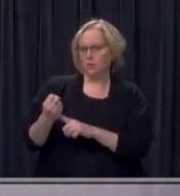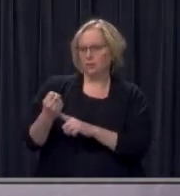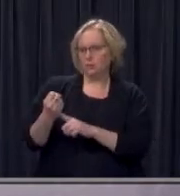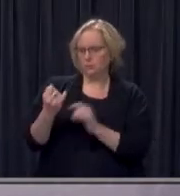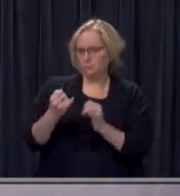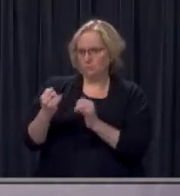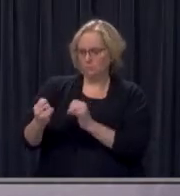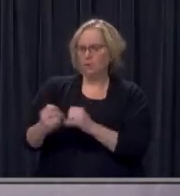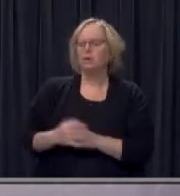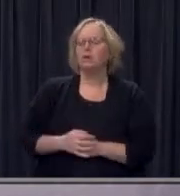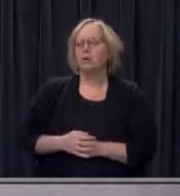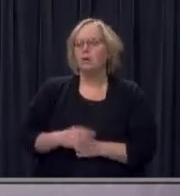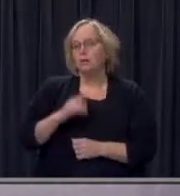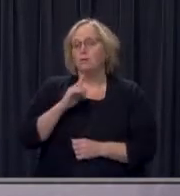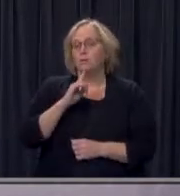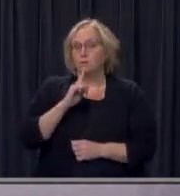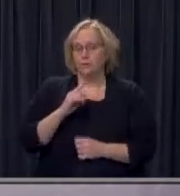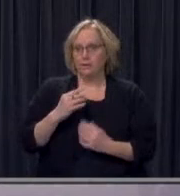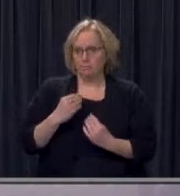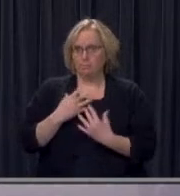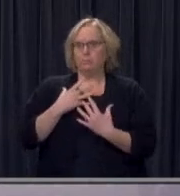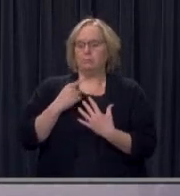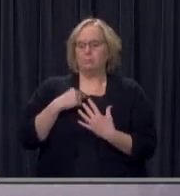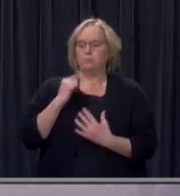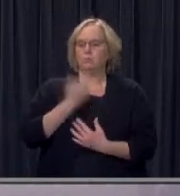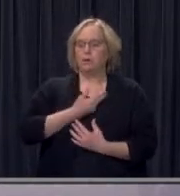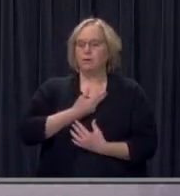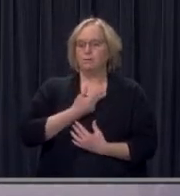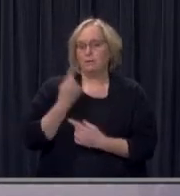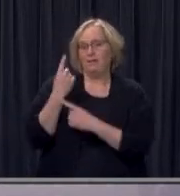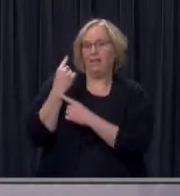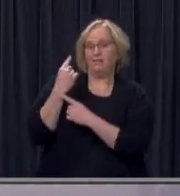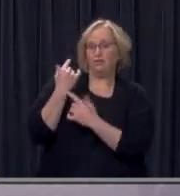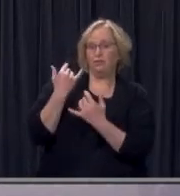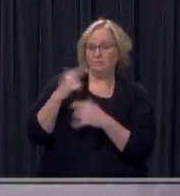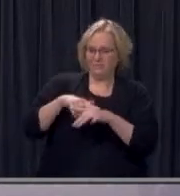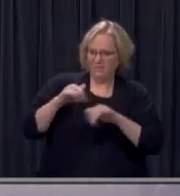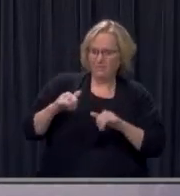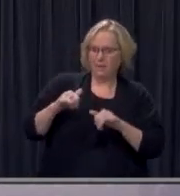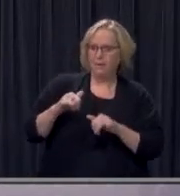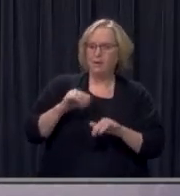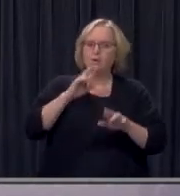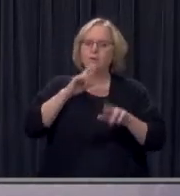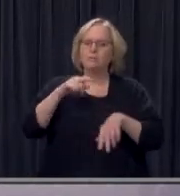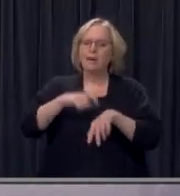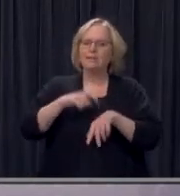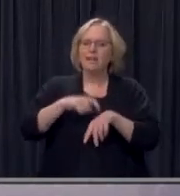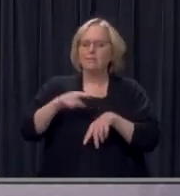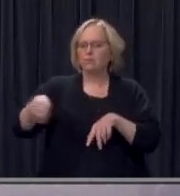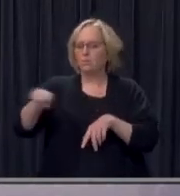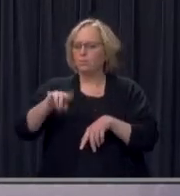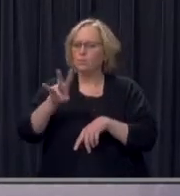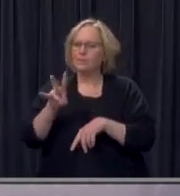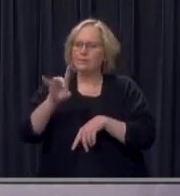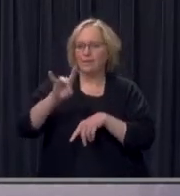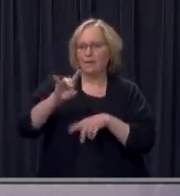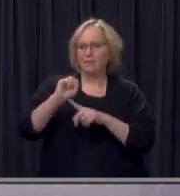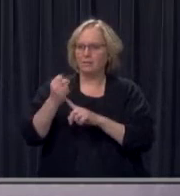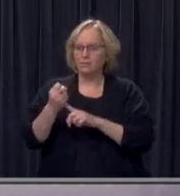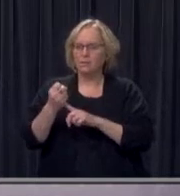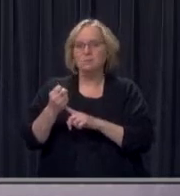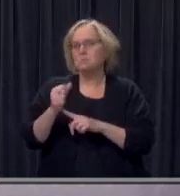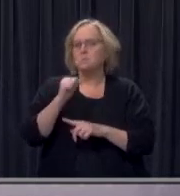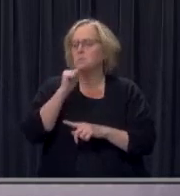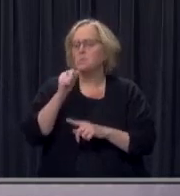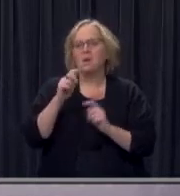And what really is refreshing to us is that a year ago this time, the response time to those 78 instances would not have